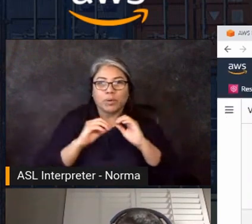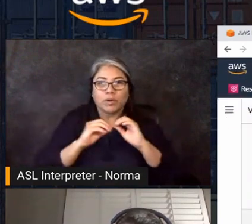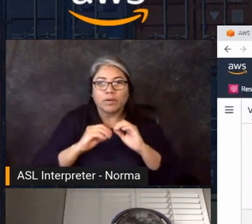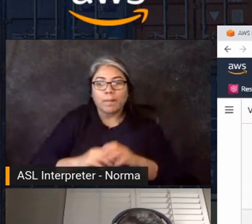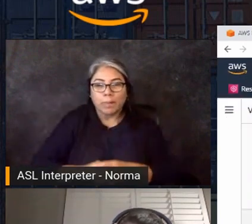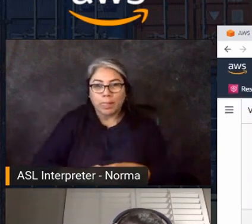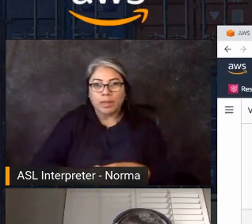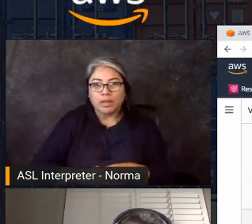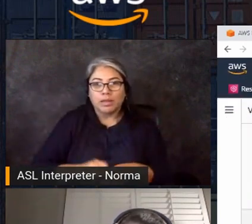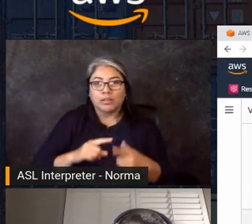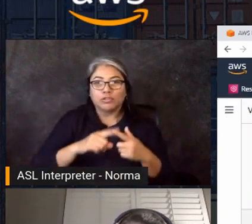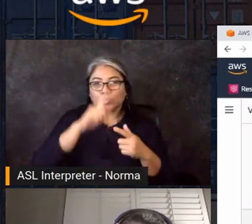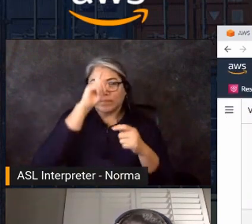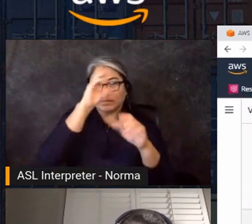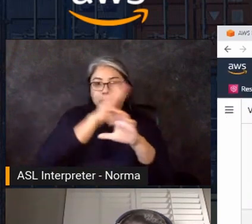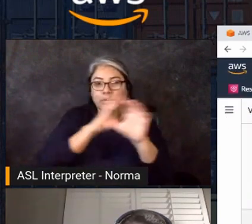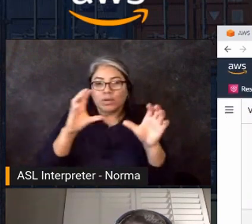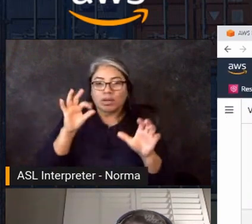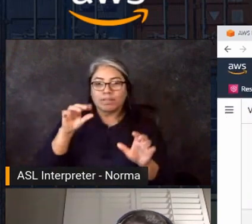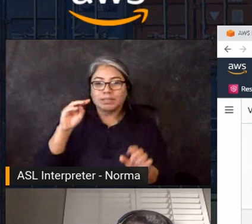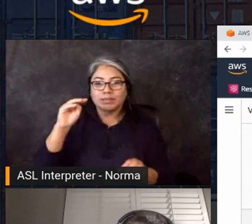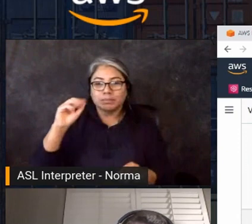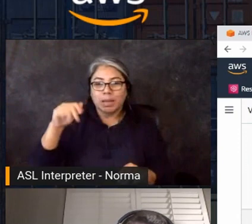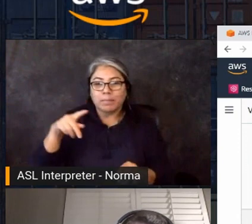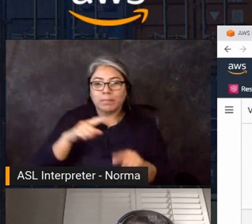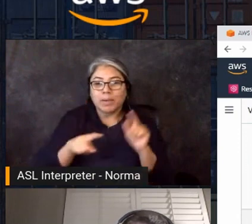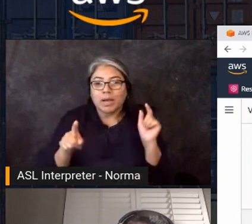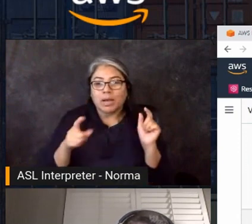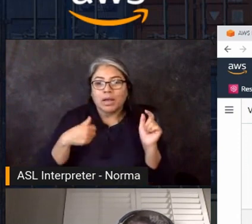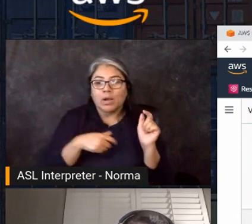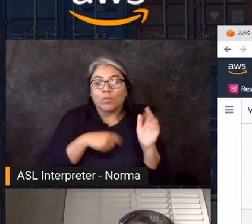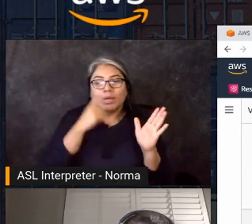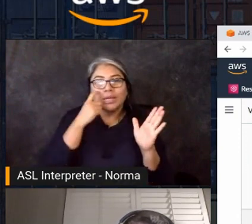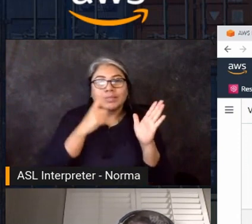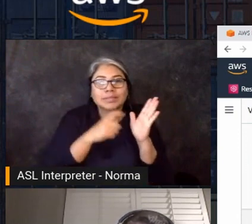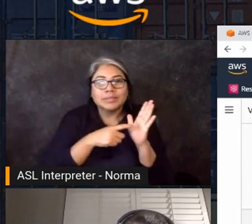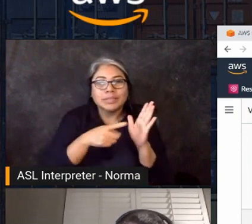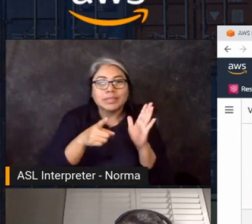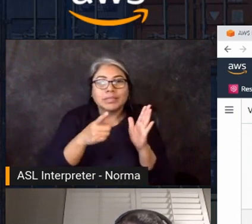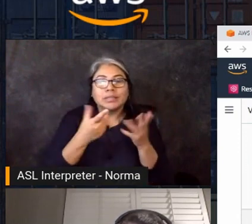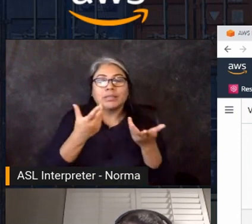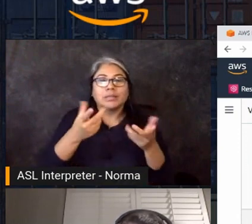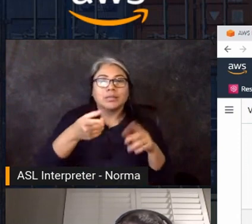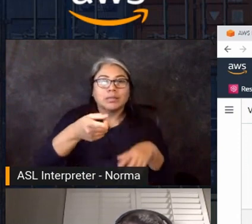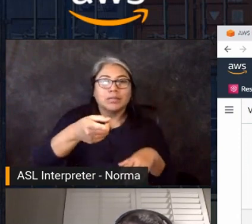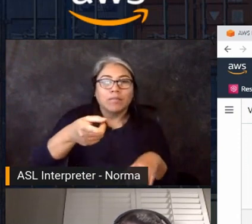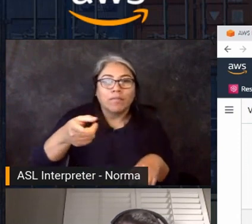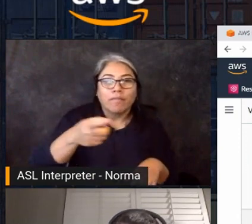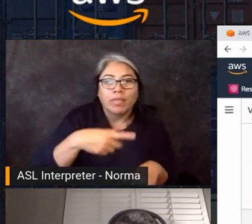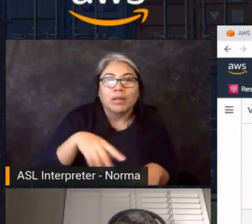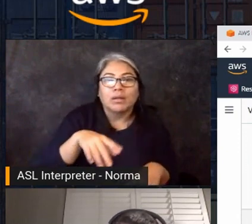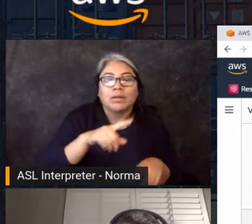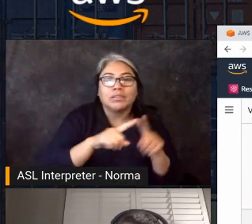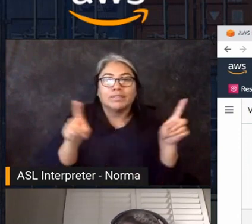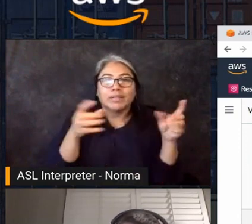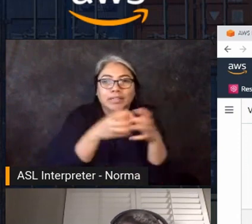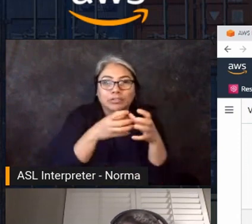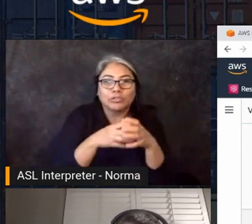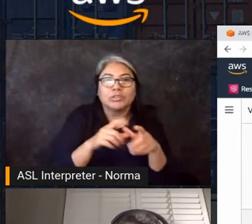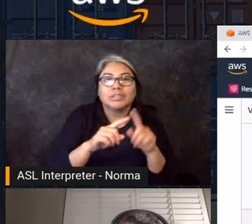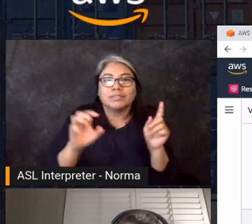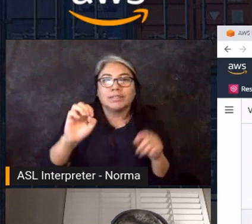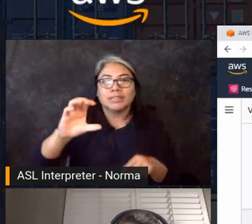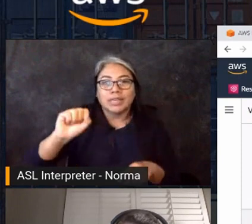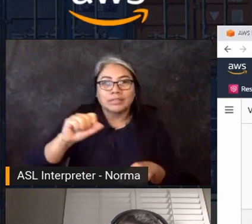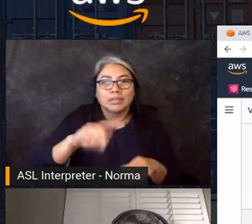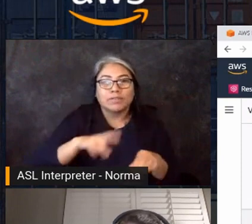just to give us a better idea of this map. But here we can see I can filter by cluster. So I have my different ECS clusters. And then, of course, I have my EKS